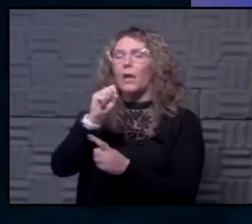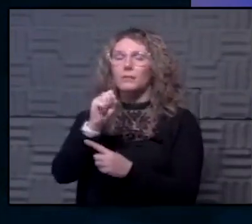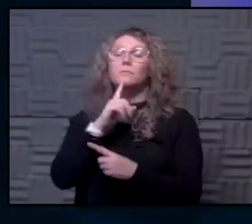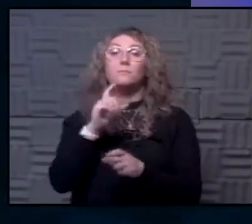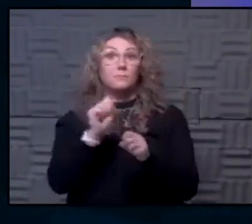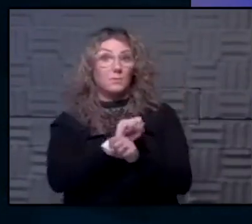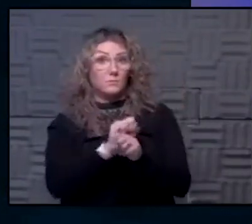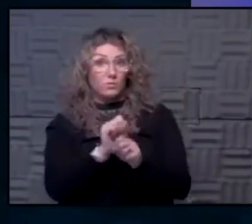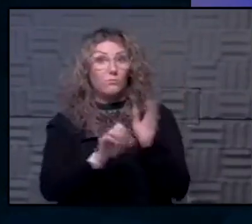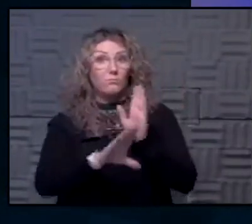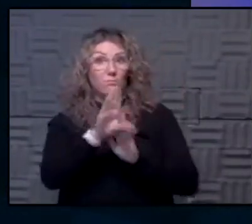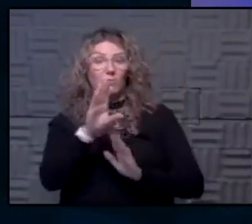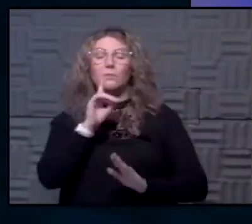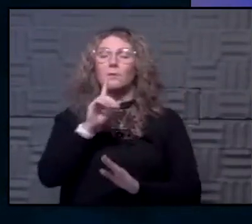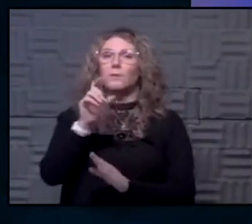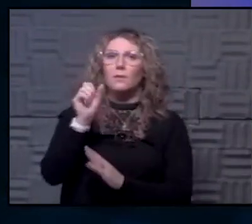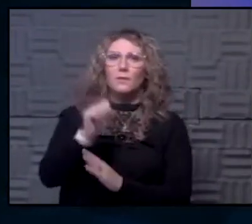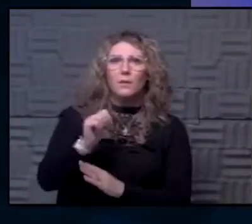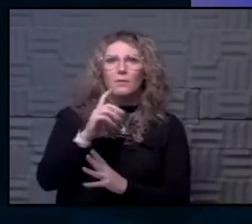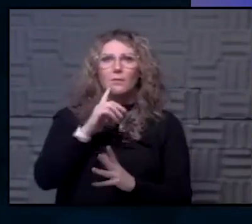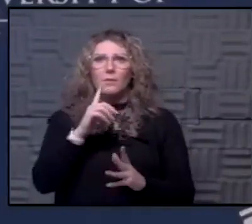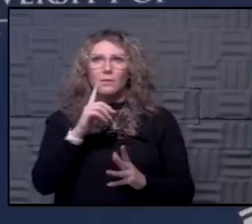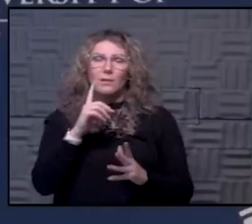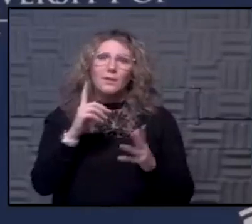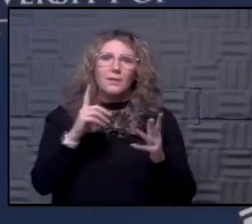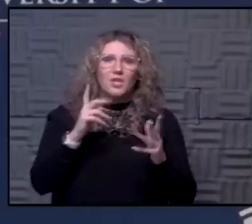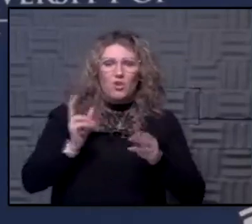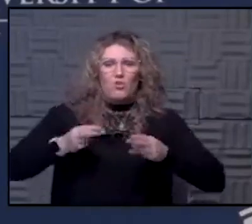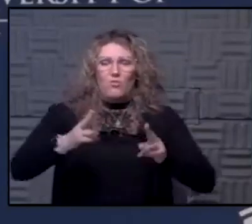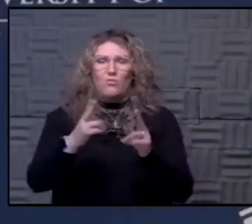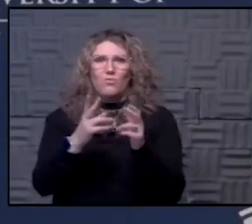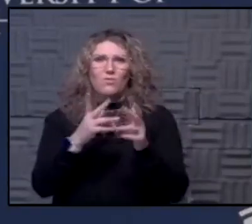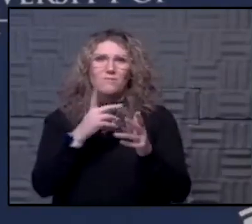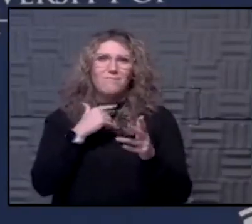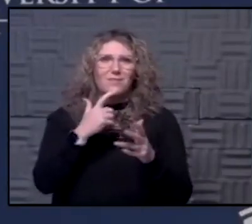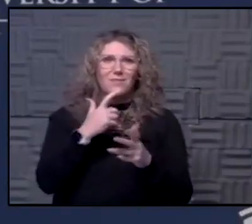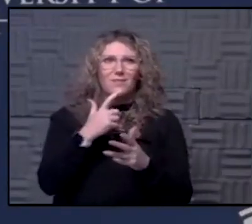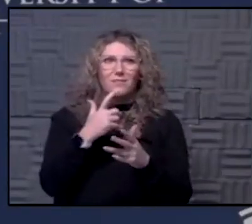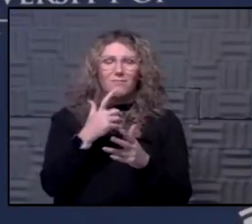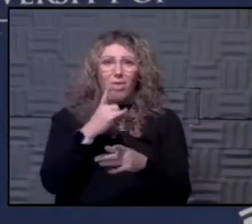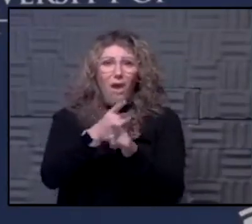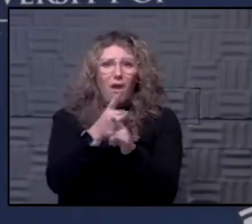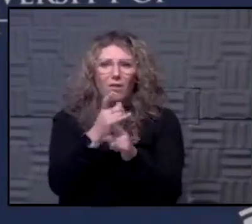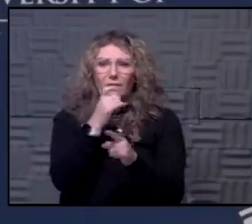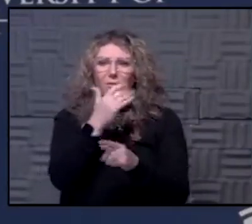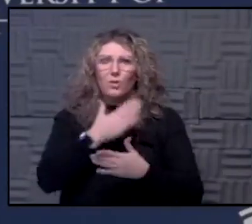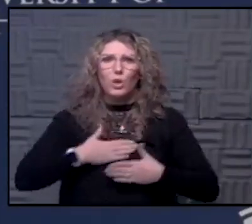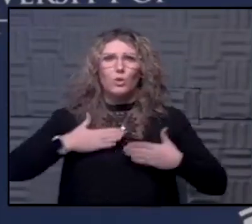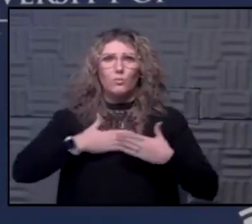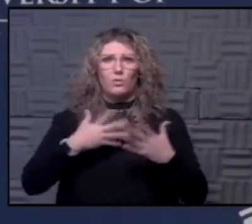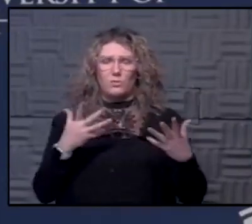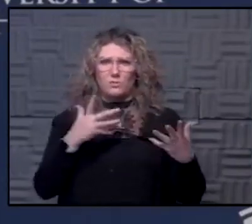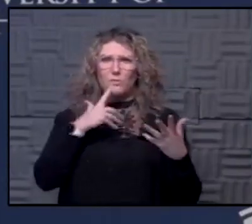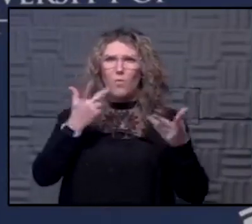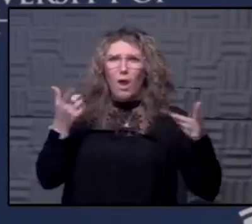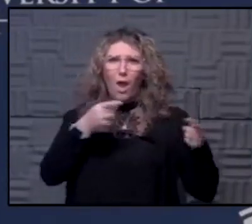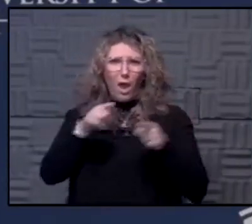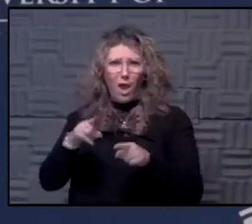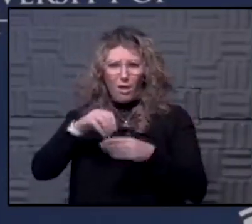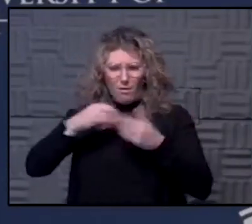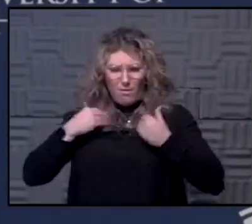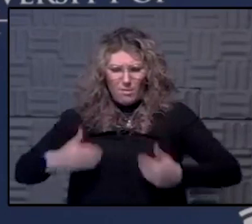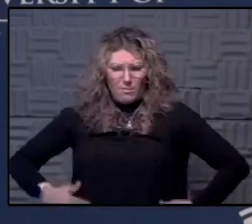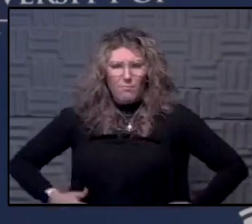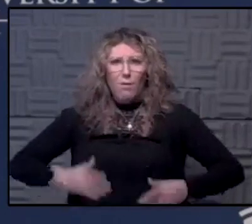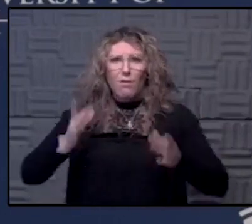Absolutely. You know, people can get into trouble in a hurry with alcohol, and they sometimes just don't appreciate what damage is being done. And so it's